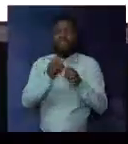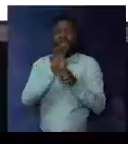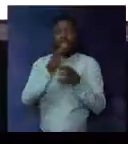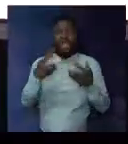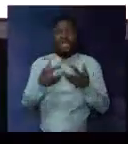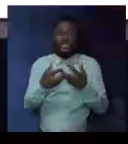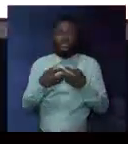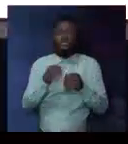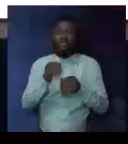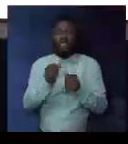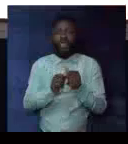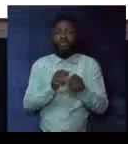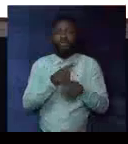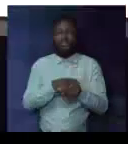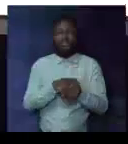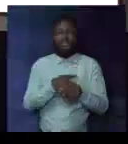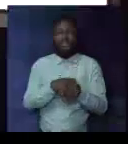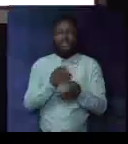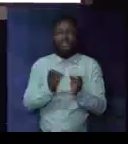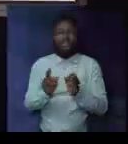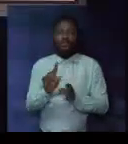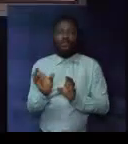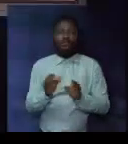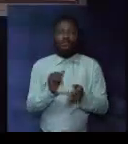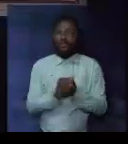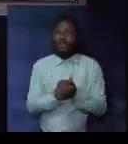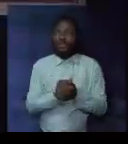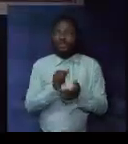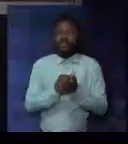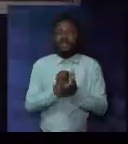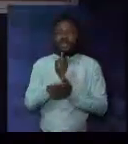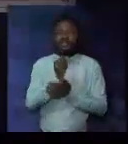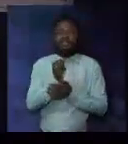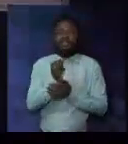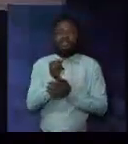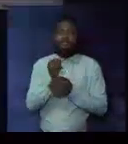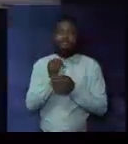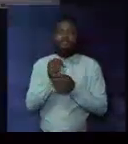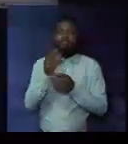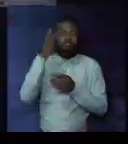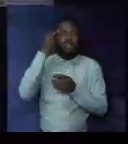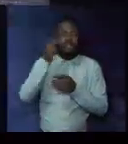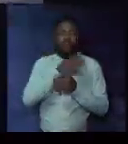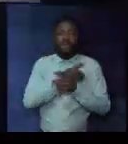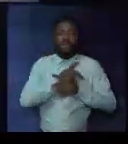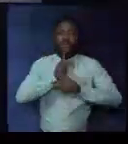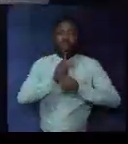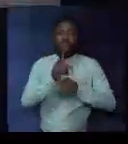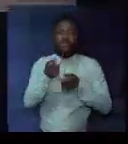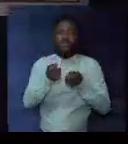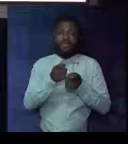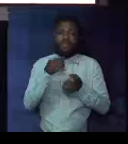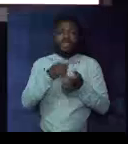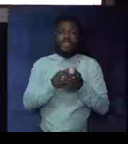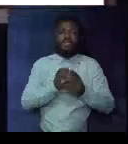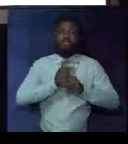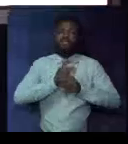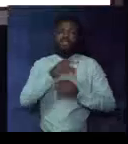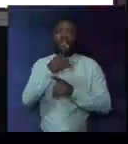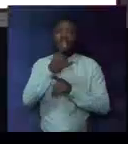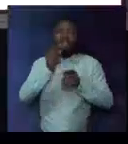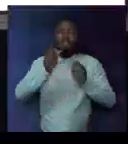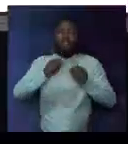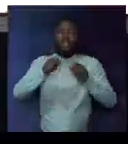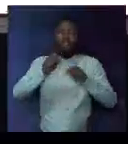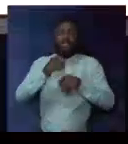your generators and other equipment. If you do that, that is predictive preventive maintenance. It prevents